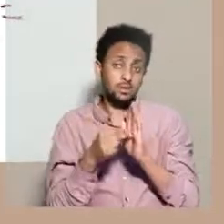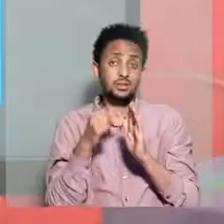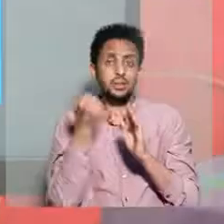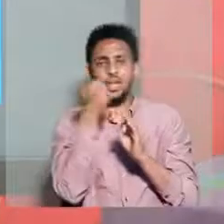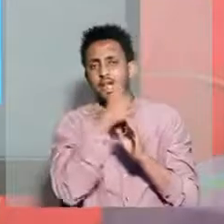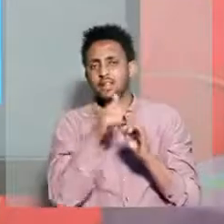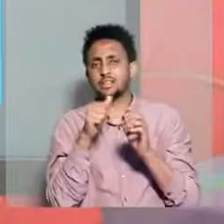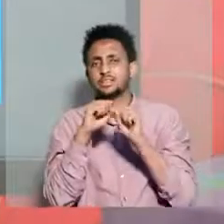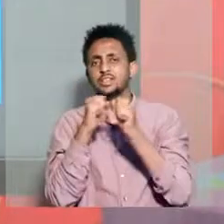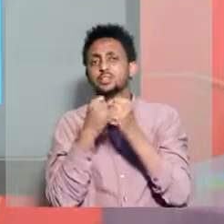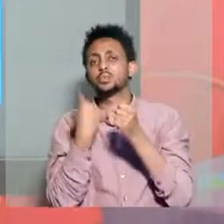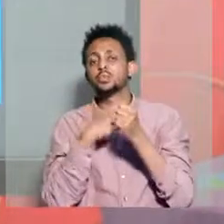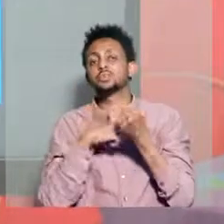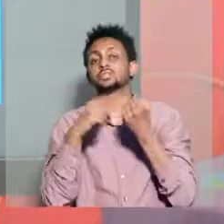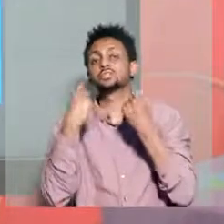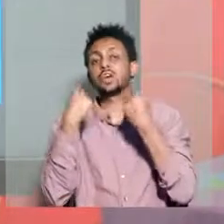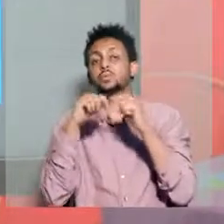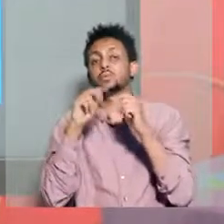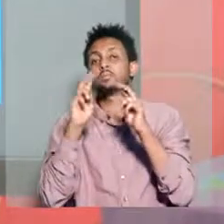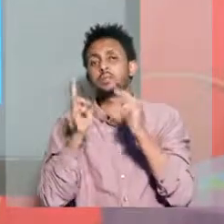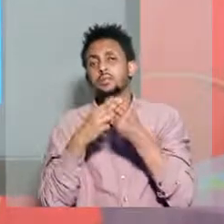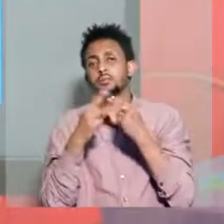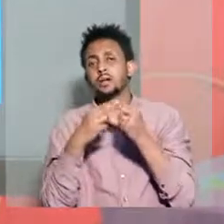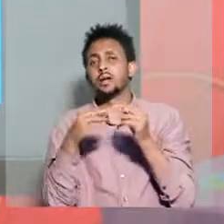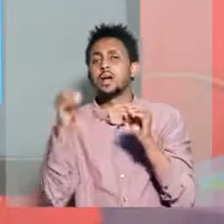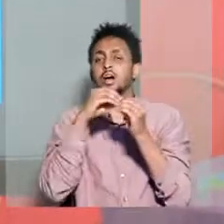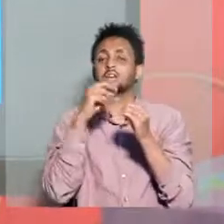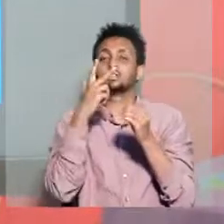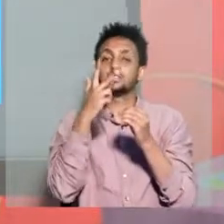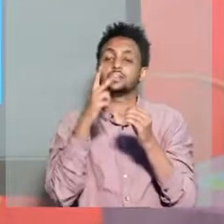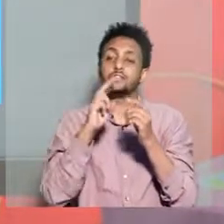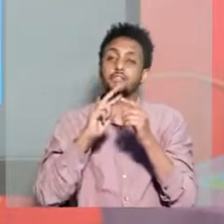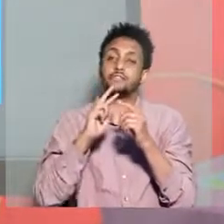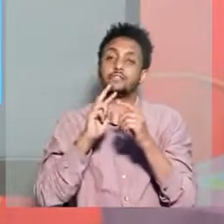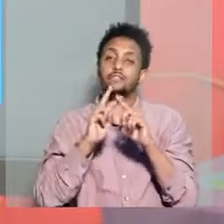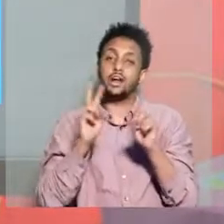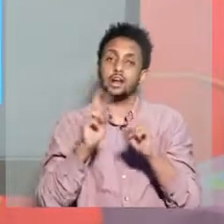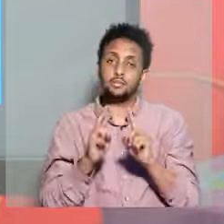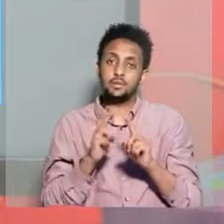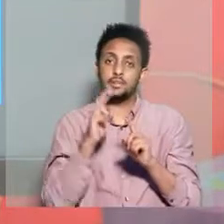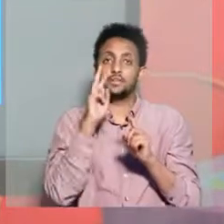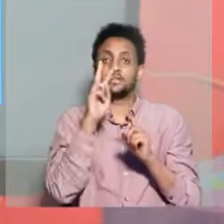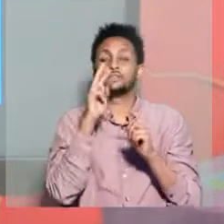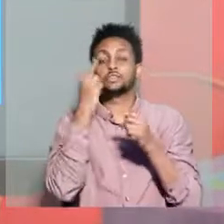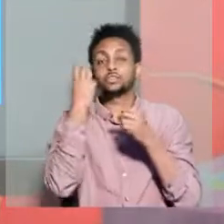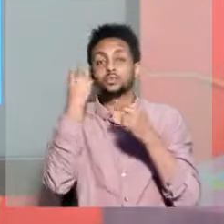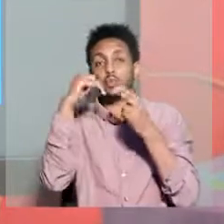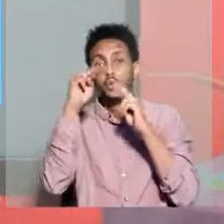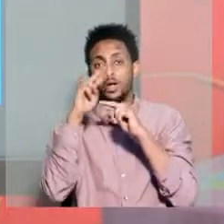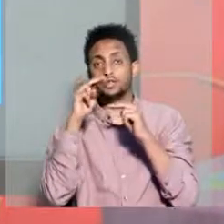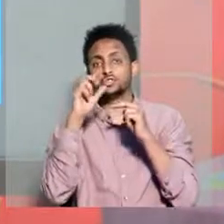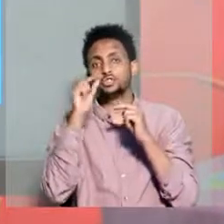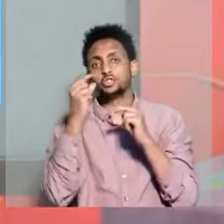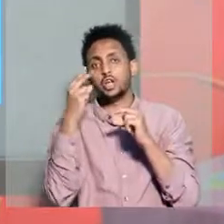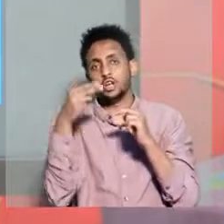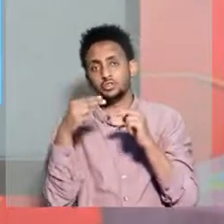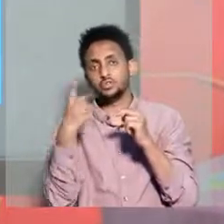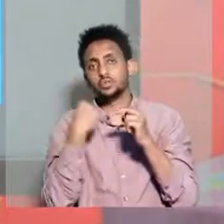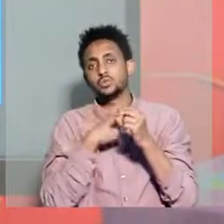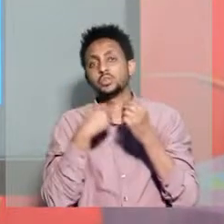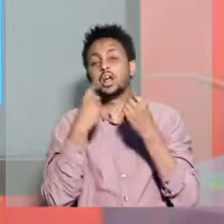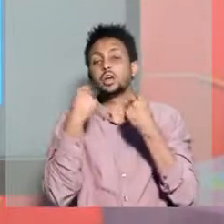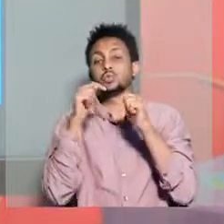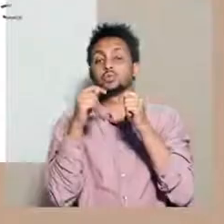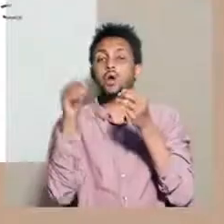any section, if you are trying to multiply, to add those three variables, meaning v squared over 2, gh and so on, if you are trying to